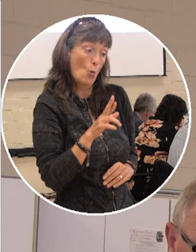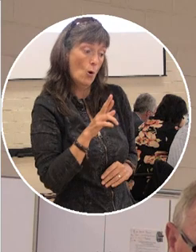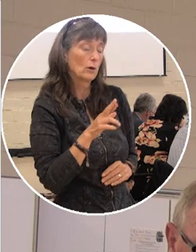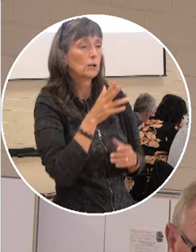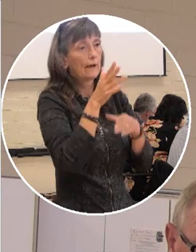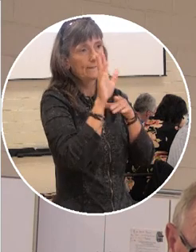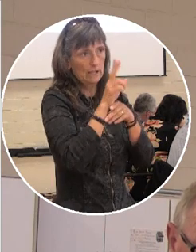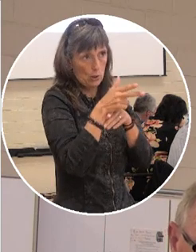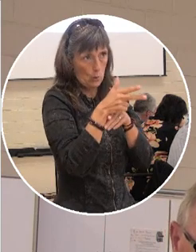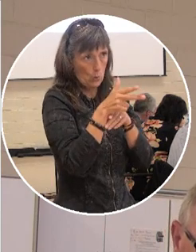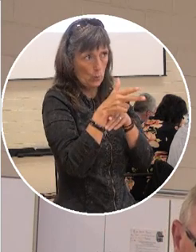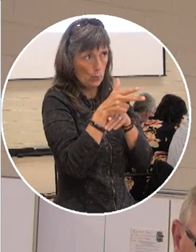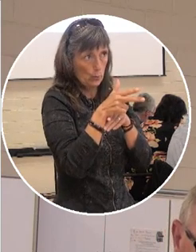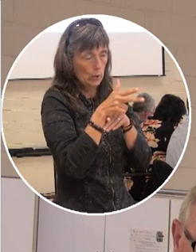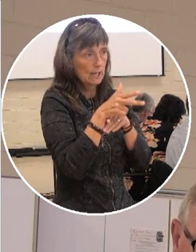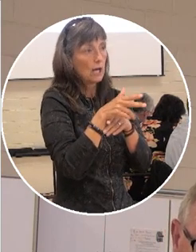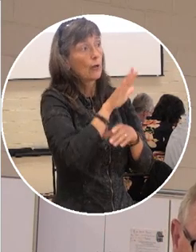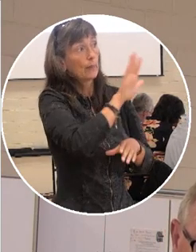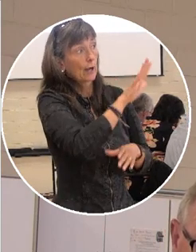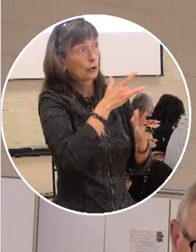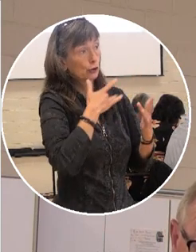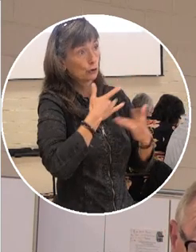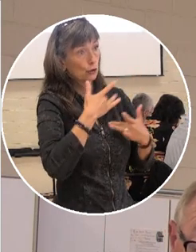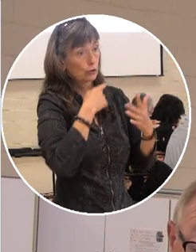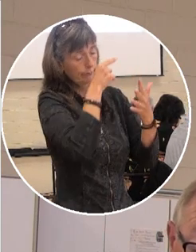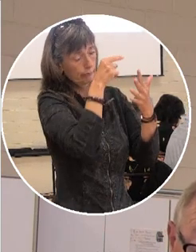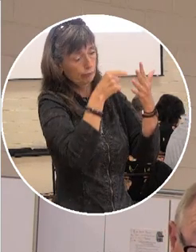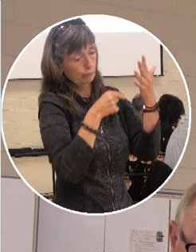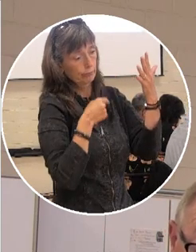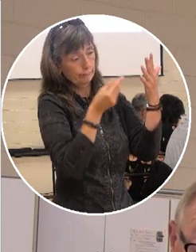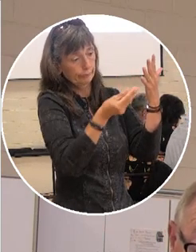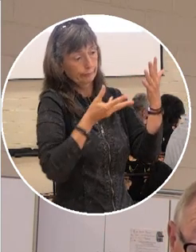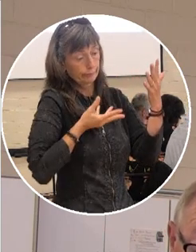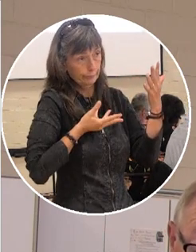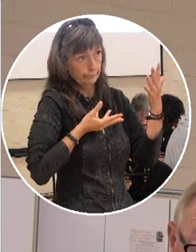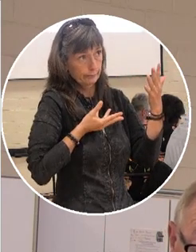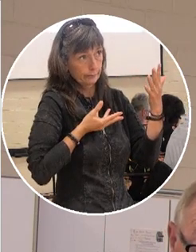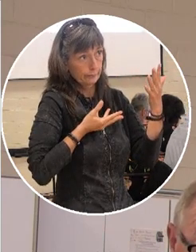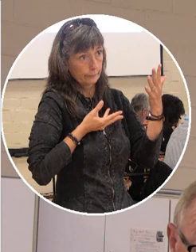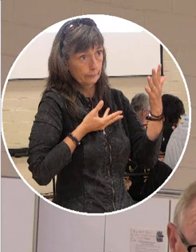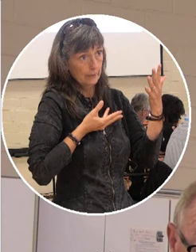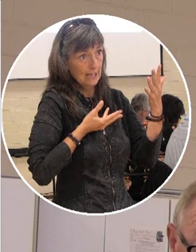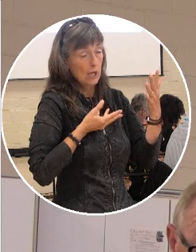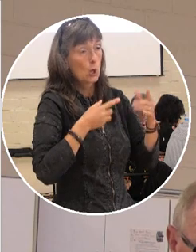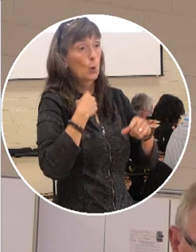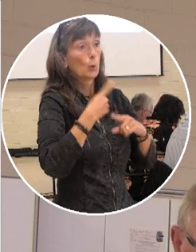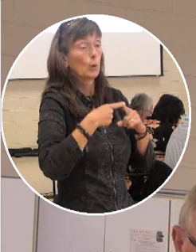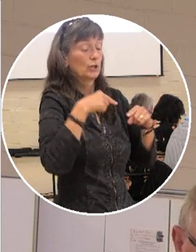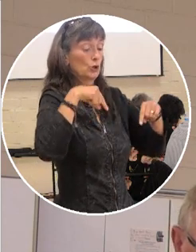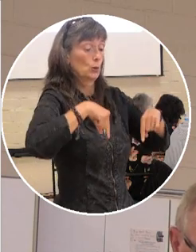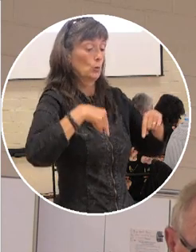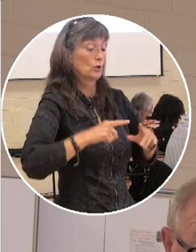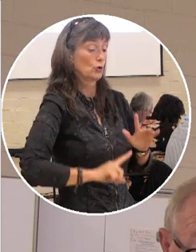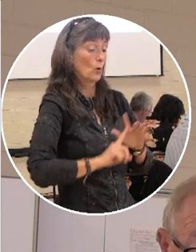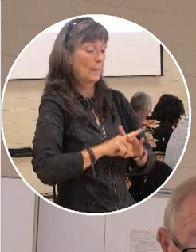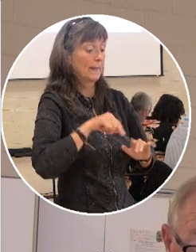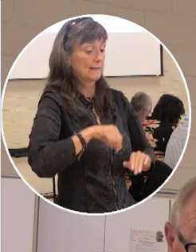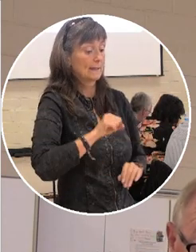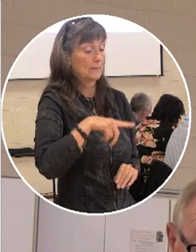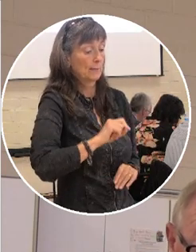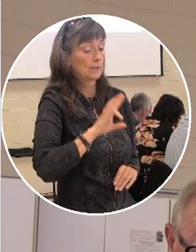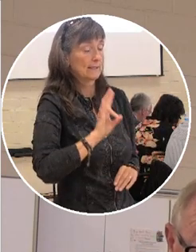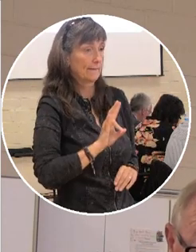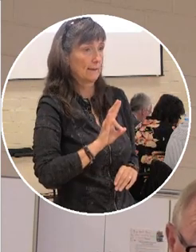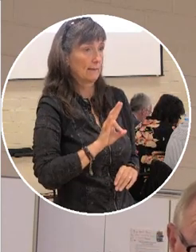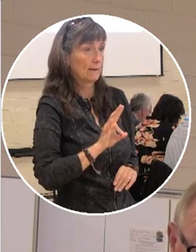video outlining their concerns to the board to be heard at the September 7, 2019 closed working